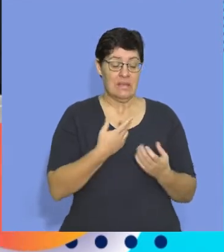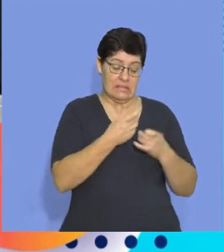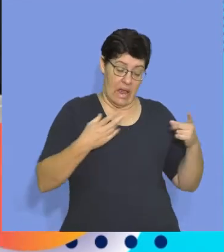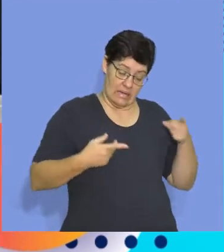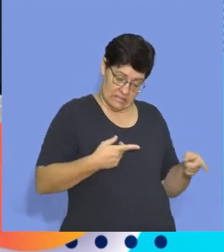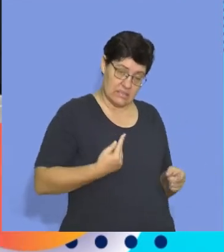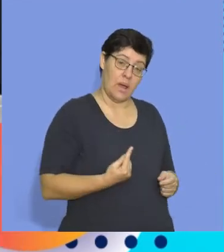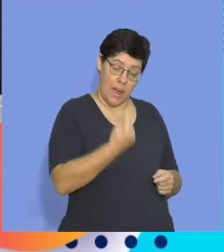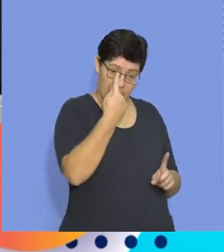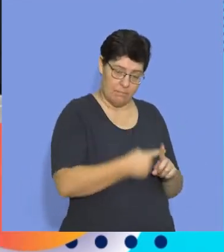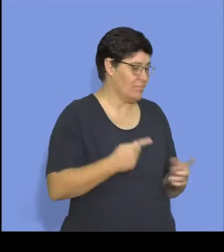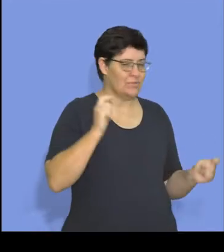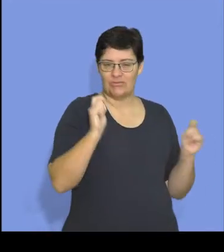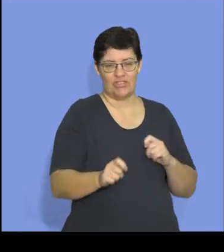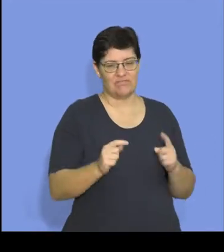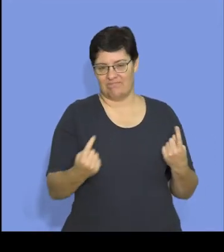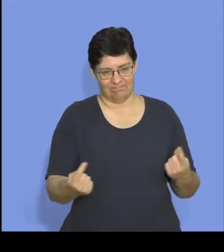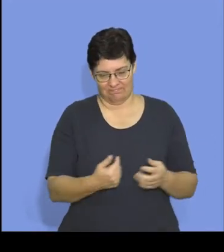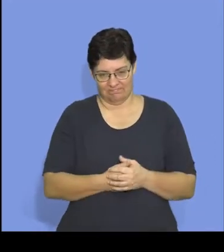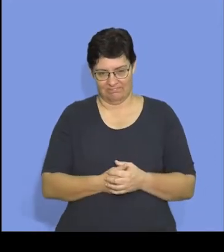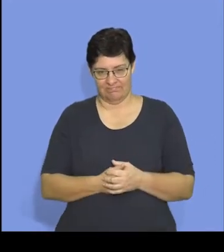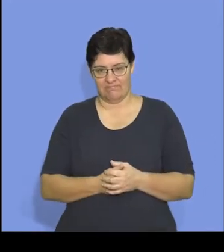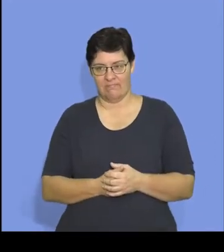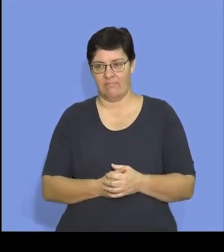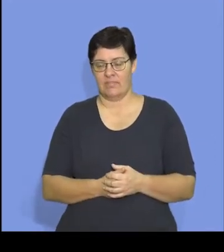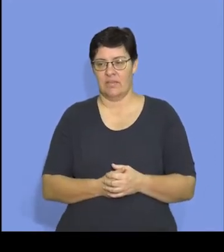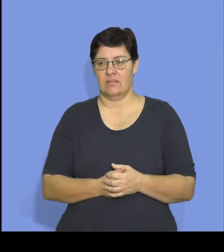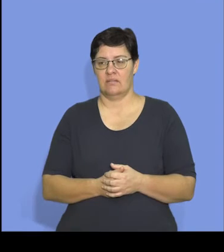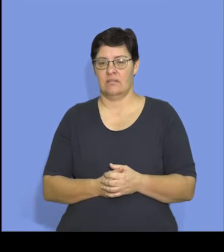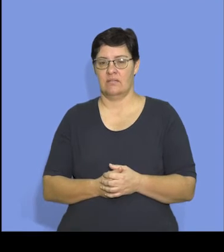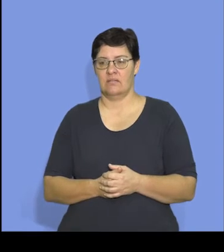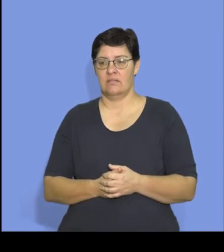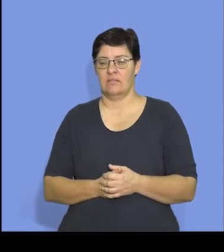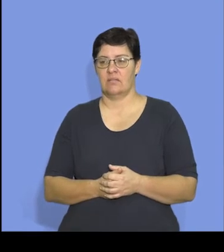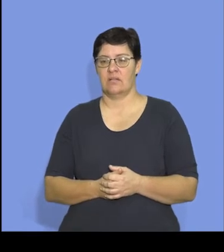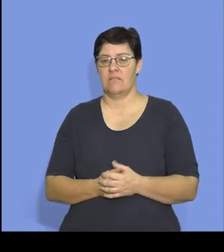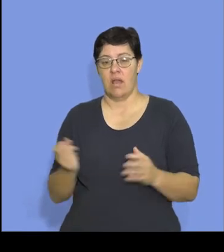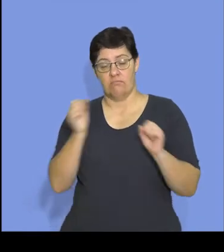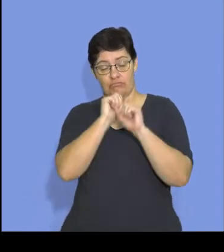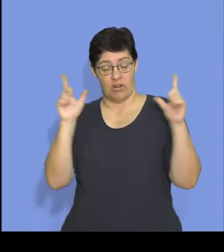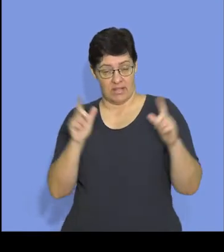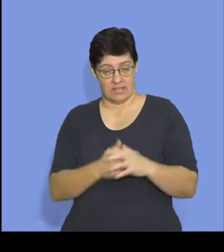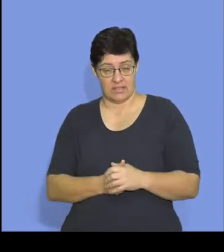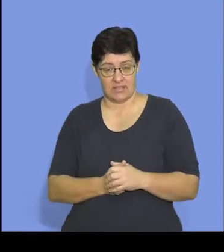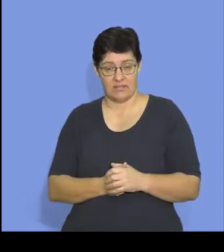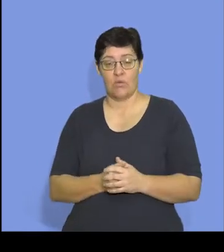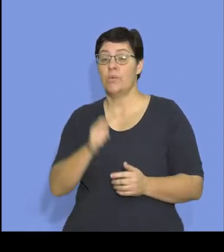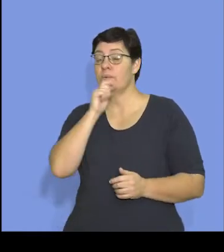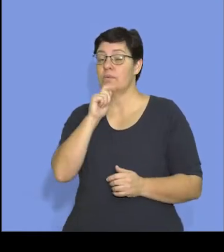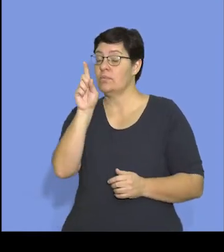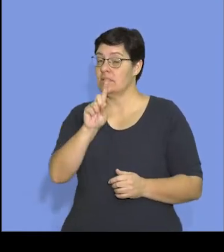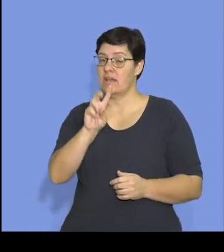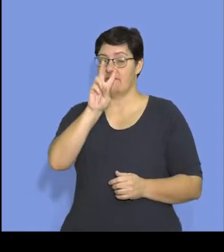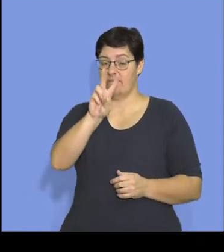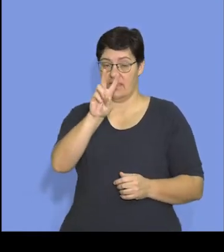You just can't. So we're now realizing that we're going to use VF